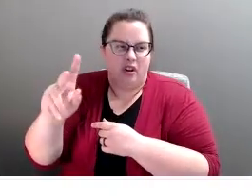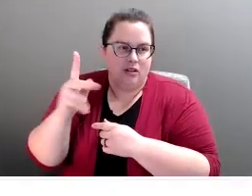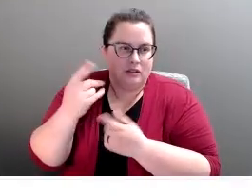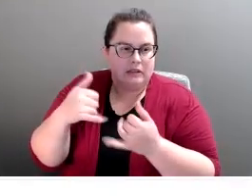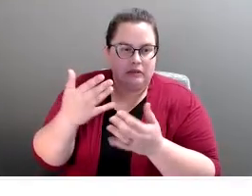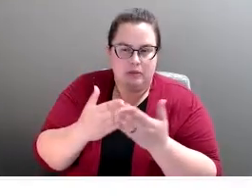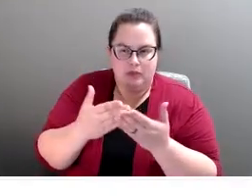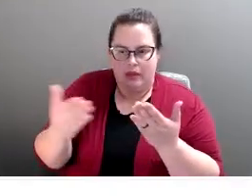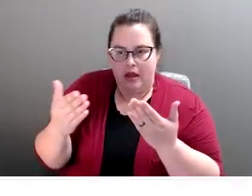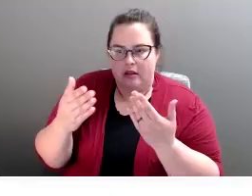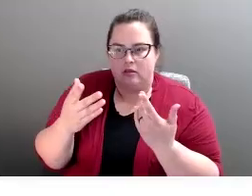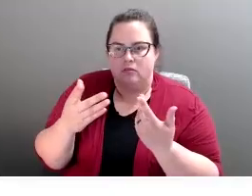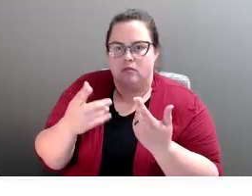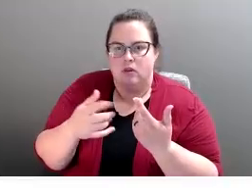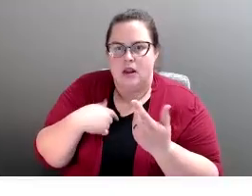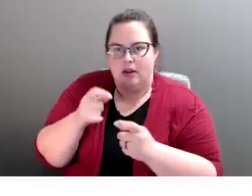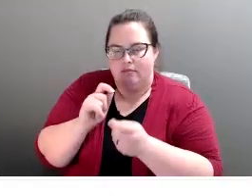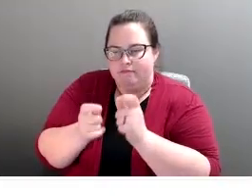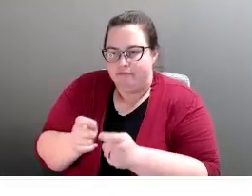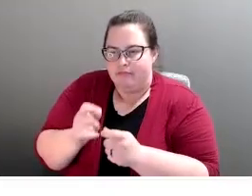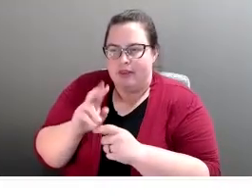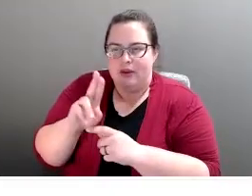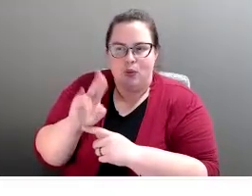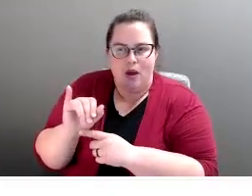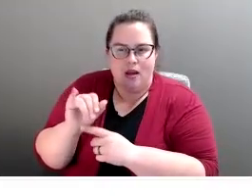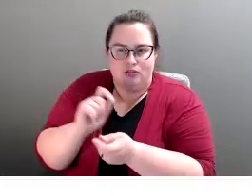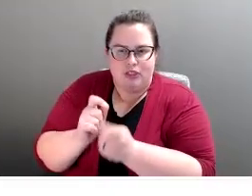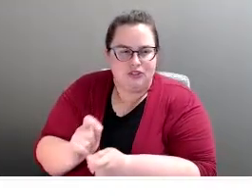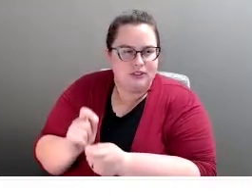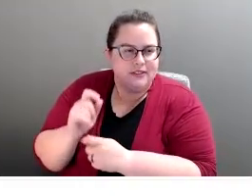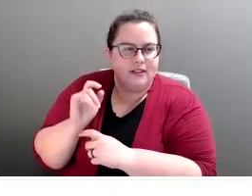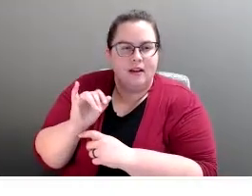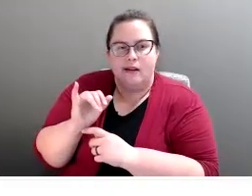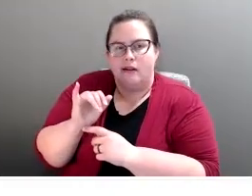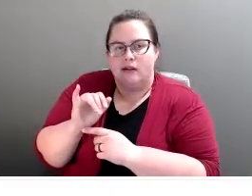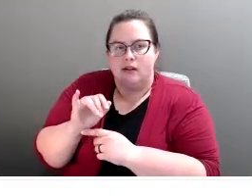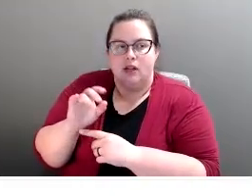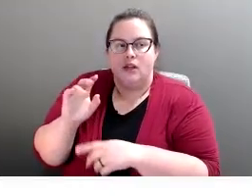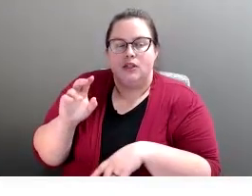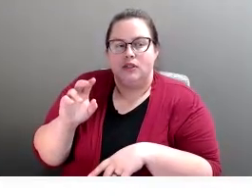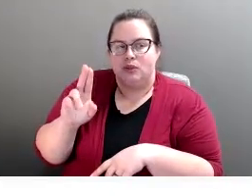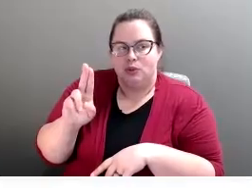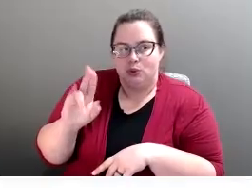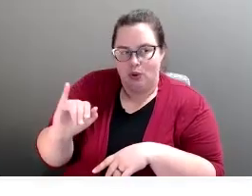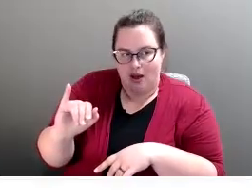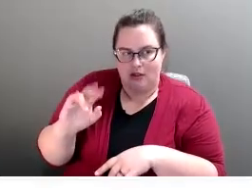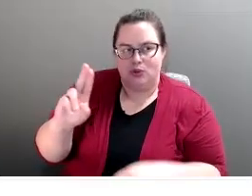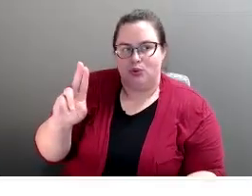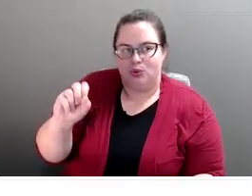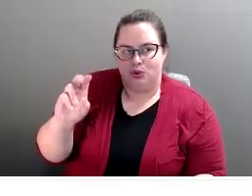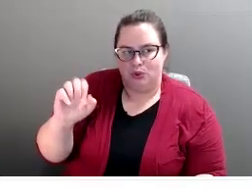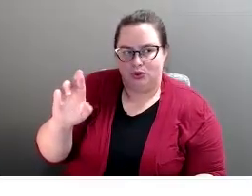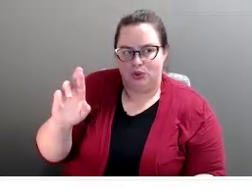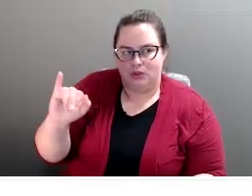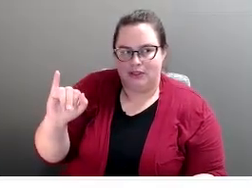what I need to get done here are just very small like UI changes as far as like some like the major things are finally done with like the permissions